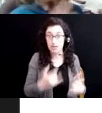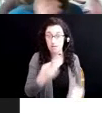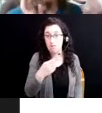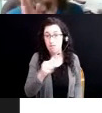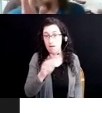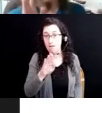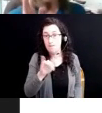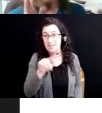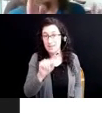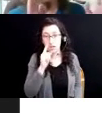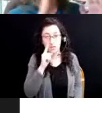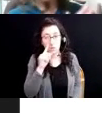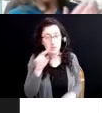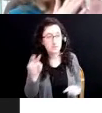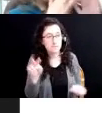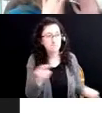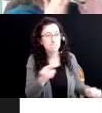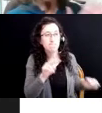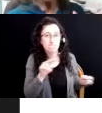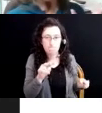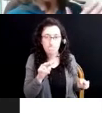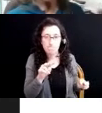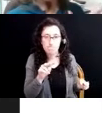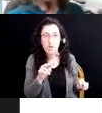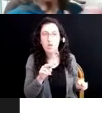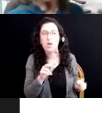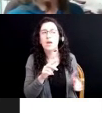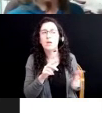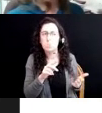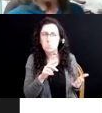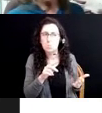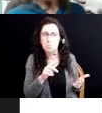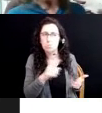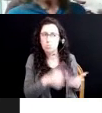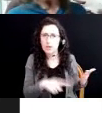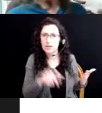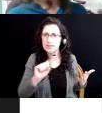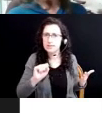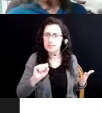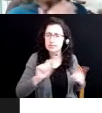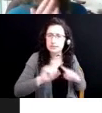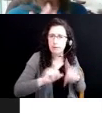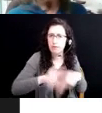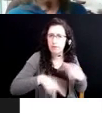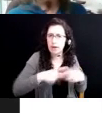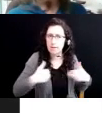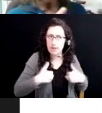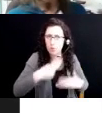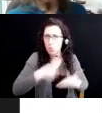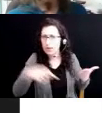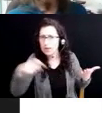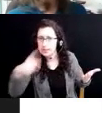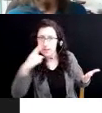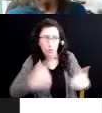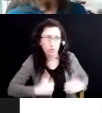kind of look through the lens of knowing what different species need to survive,